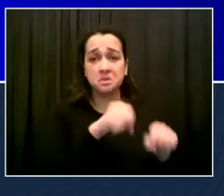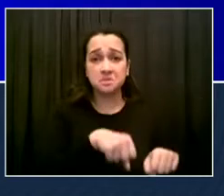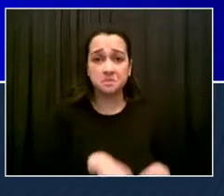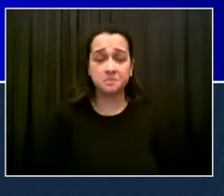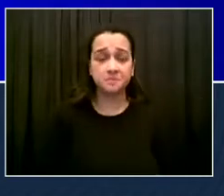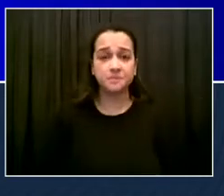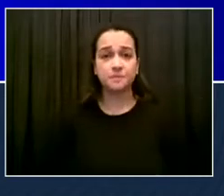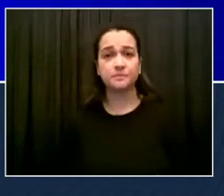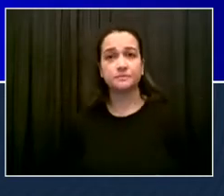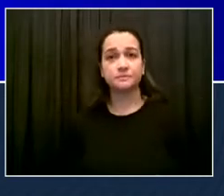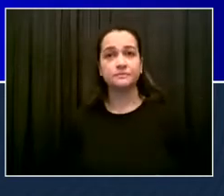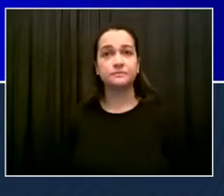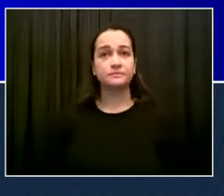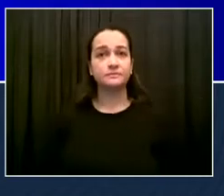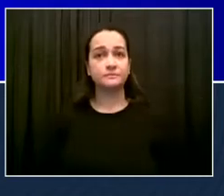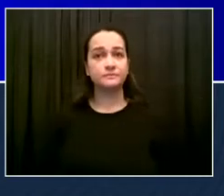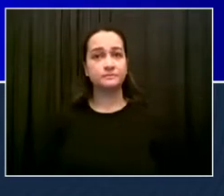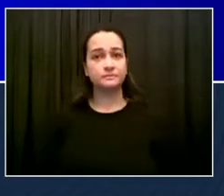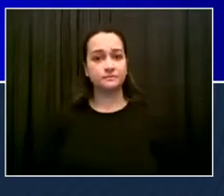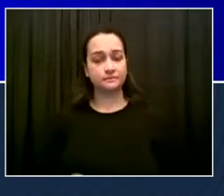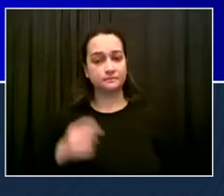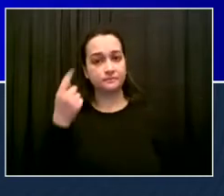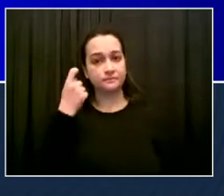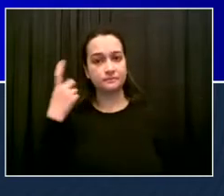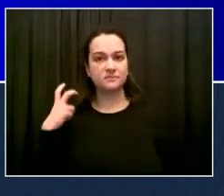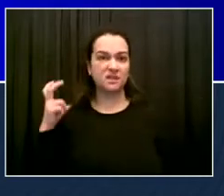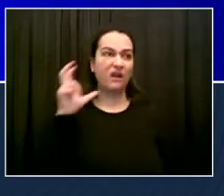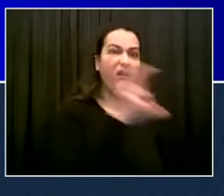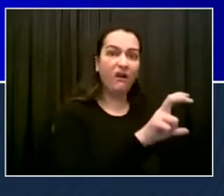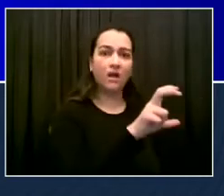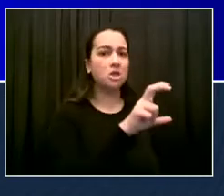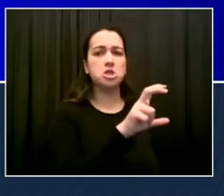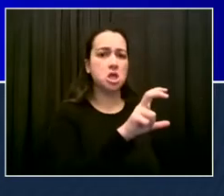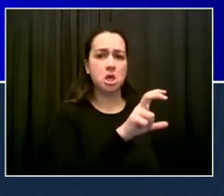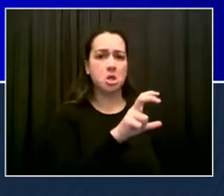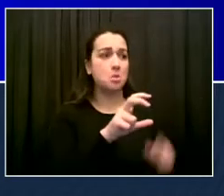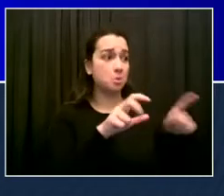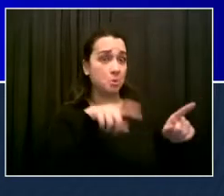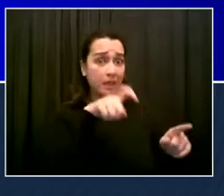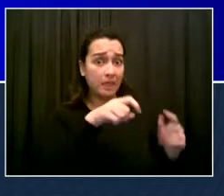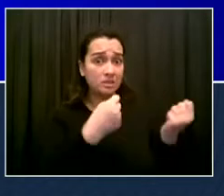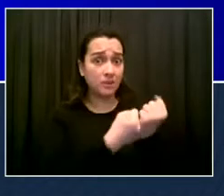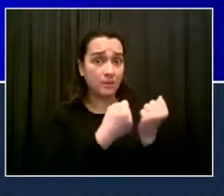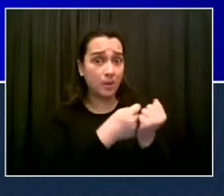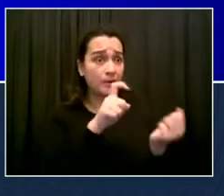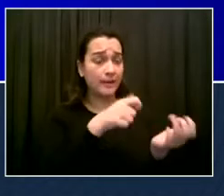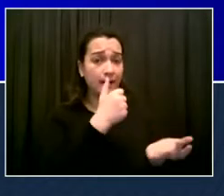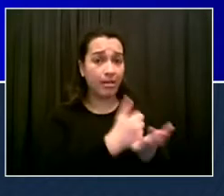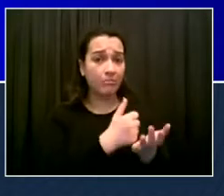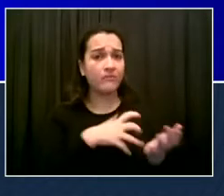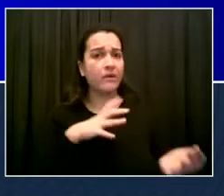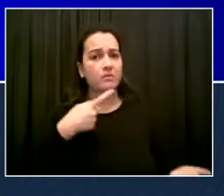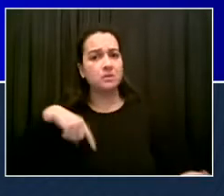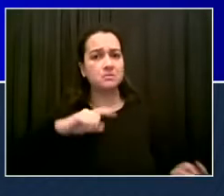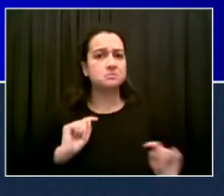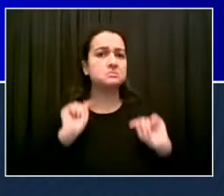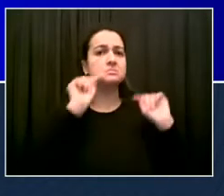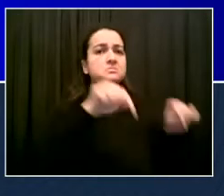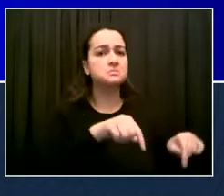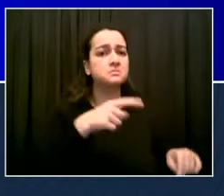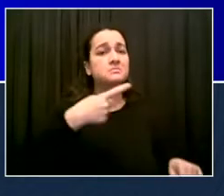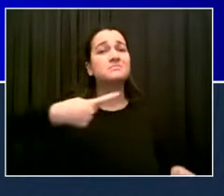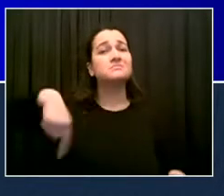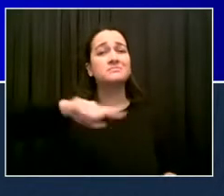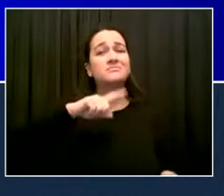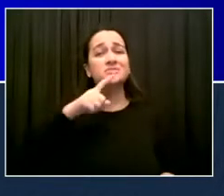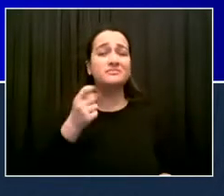been more important. With the increased basket service that the mayor announced, with the Precision Cleaning Initiative, and with this community